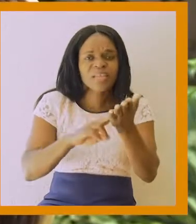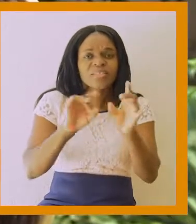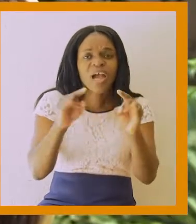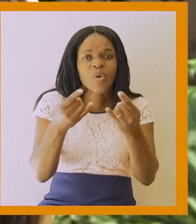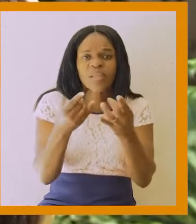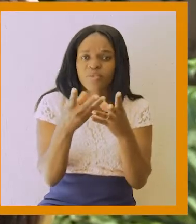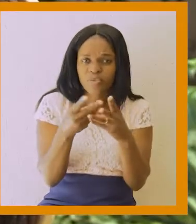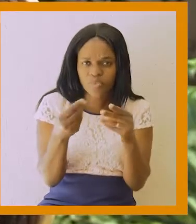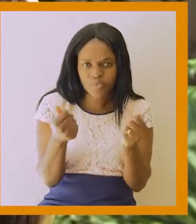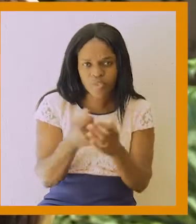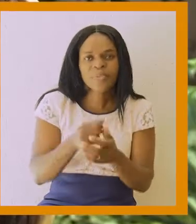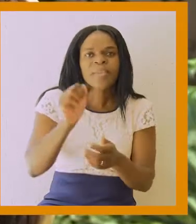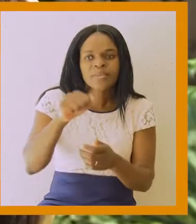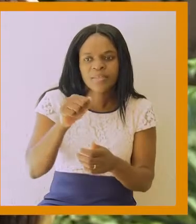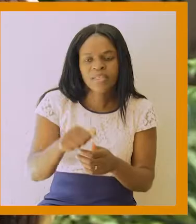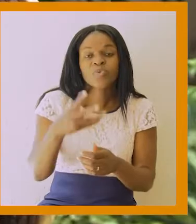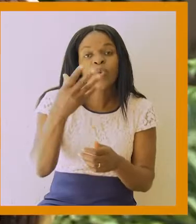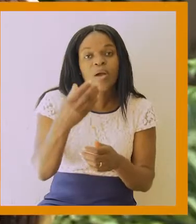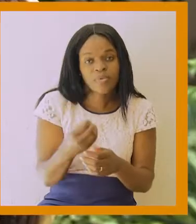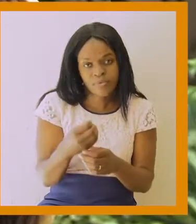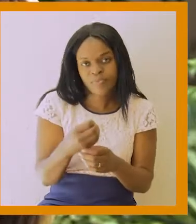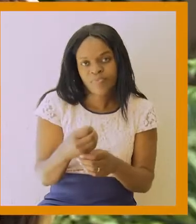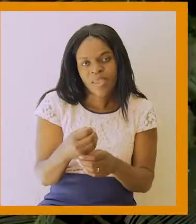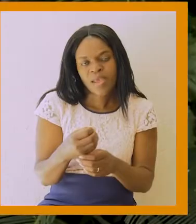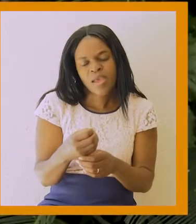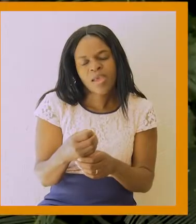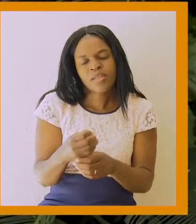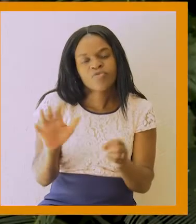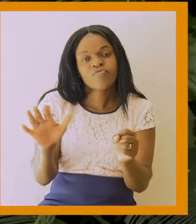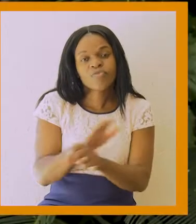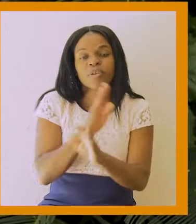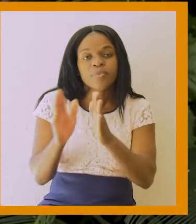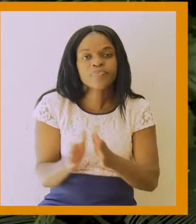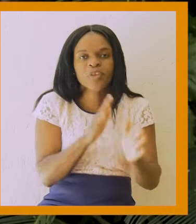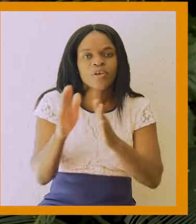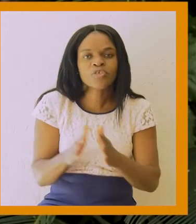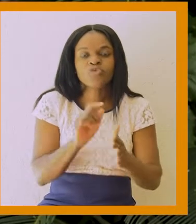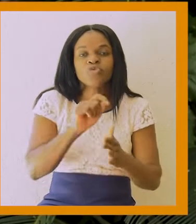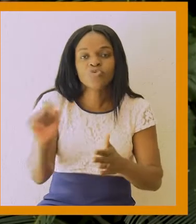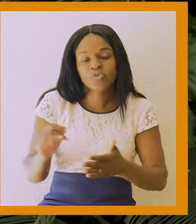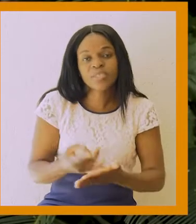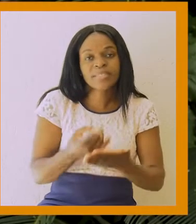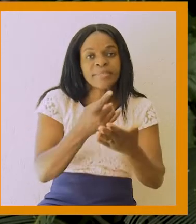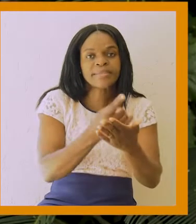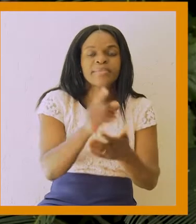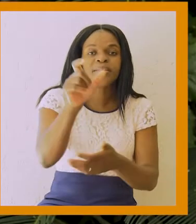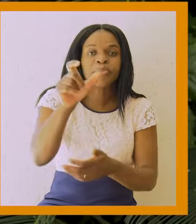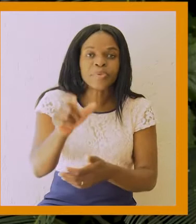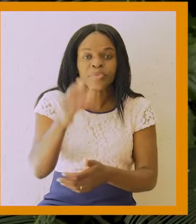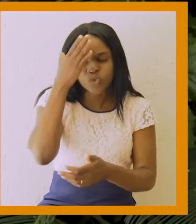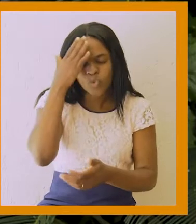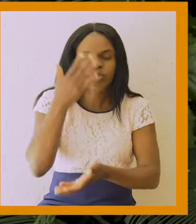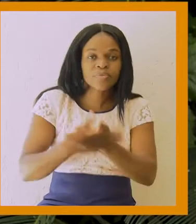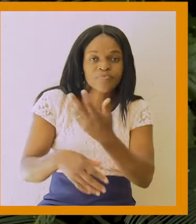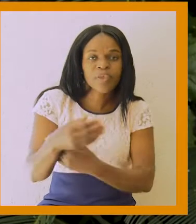and how can they be addressed. So we offer a holistic approach towards assisting a survivor, mm-hmm. a